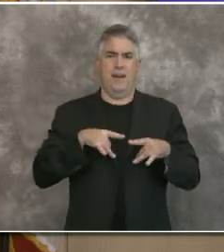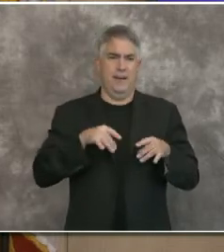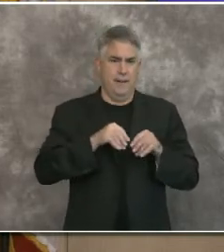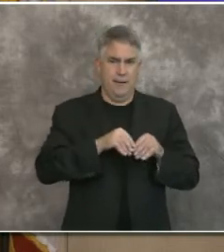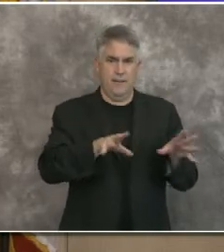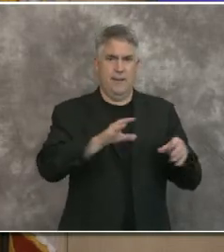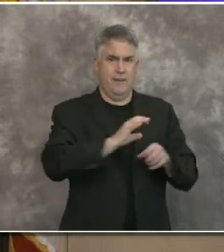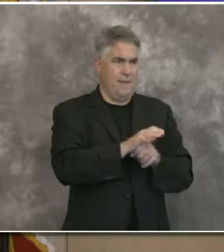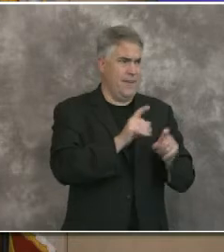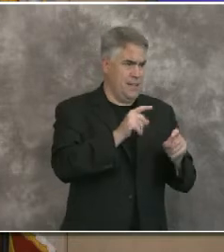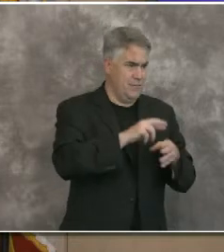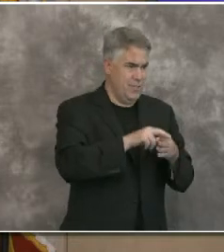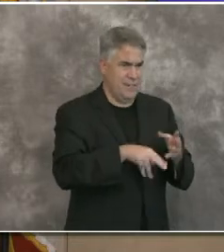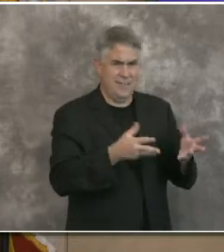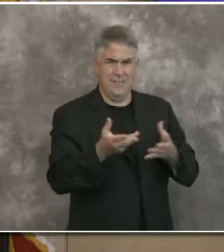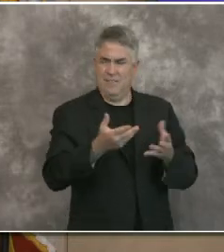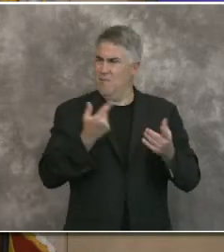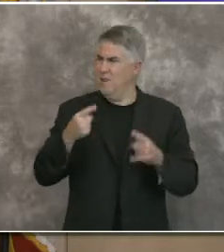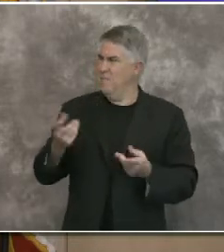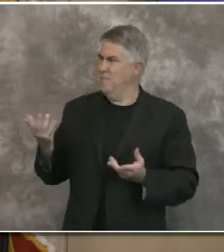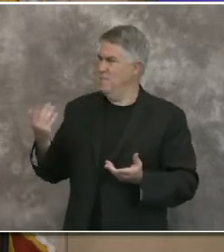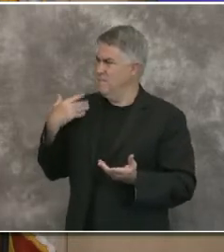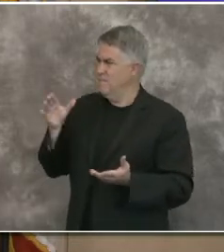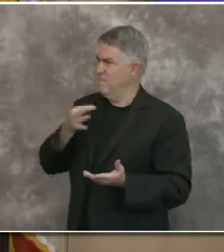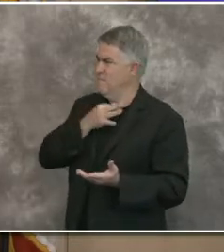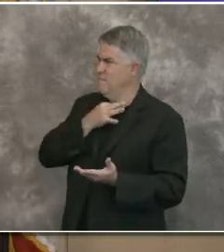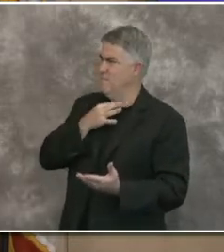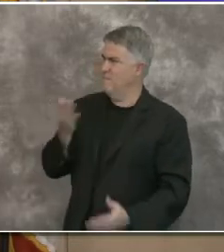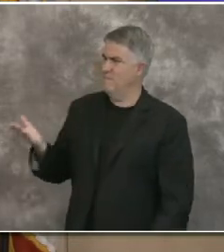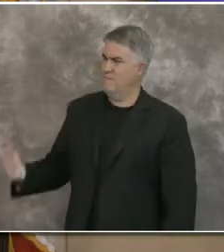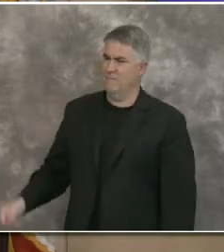positive. Great, thanks. We'll start with Dr. Wooten.